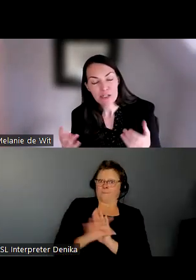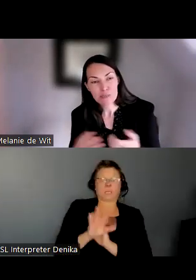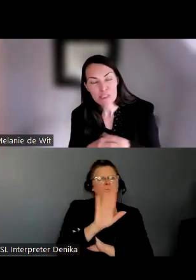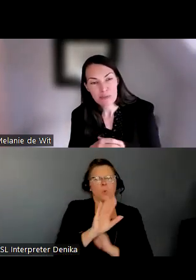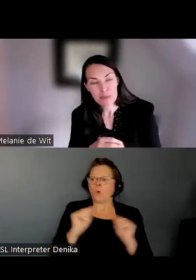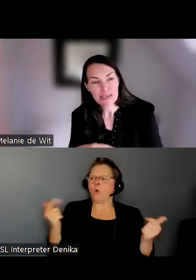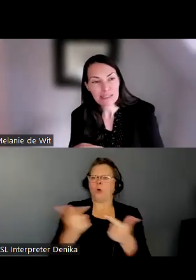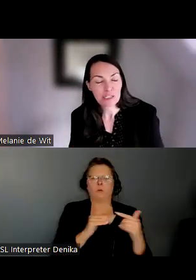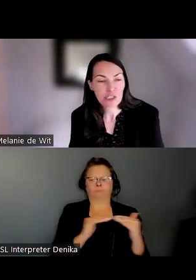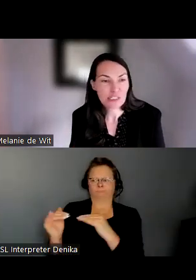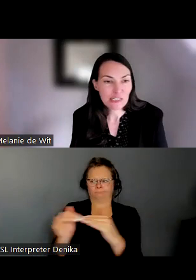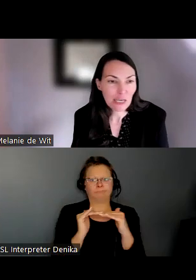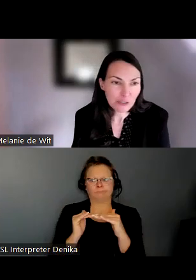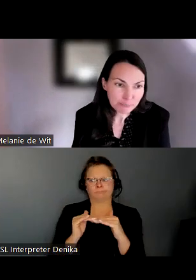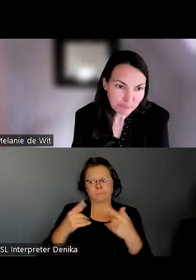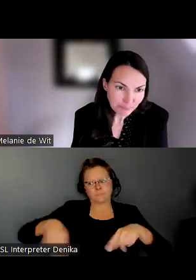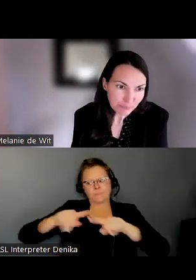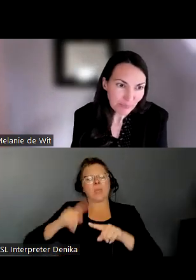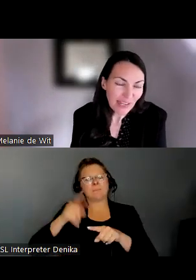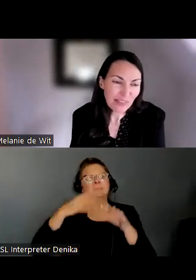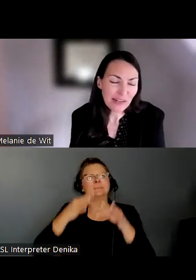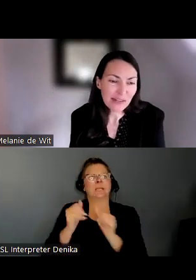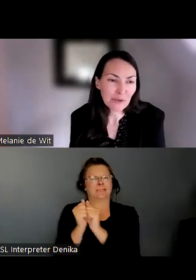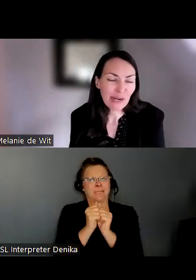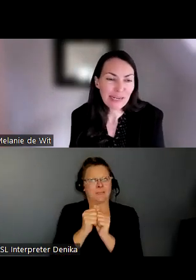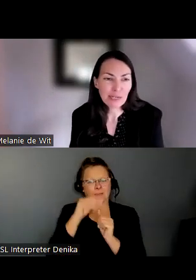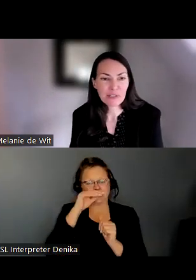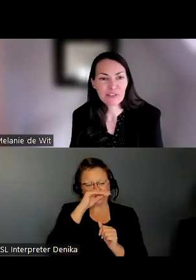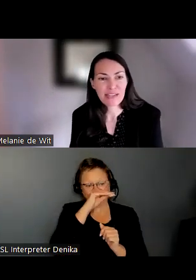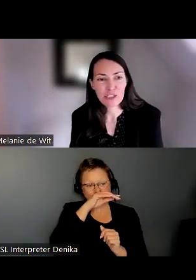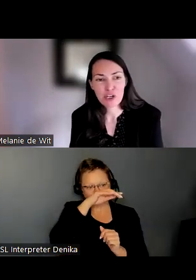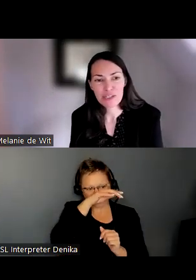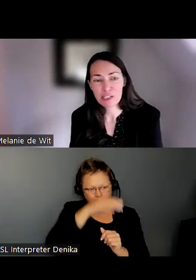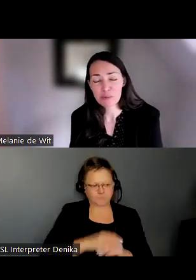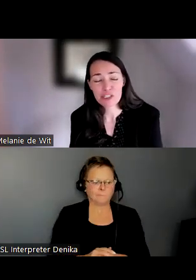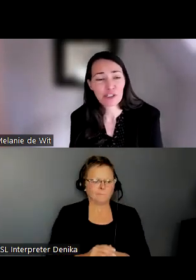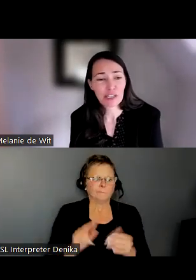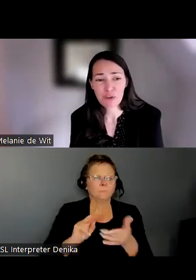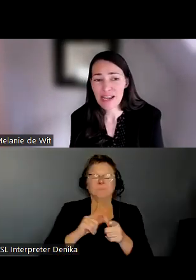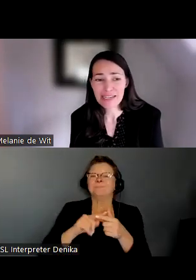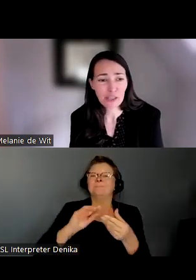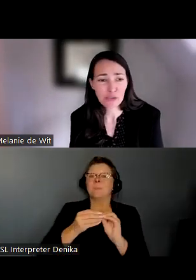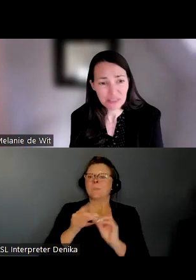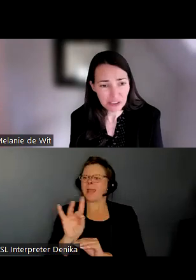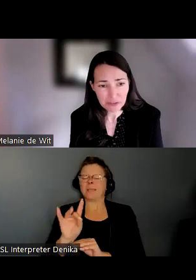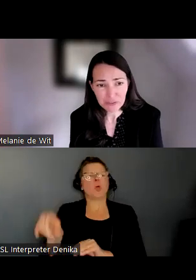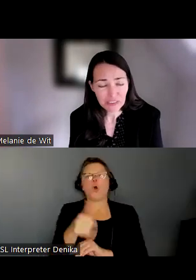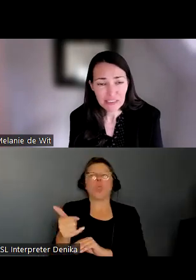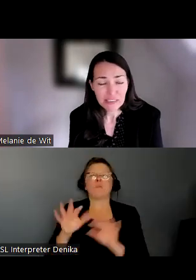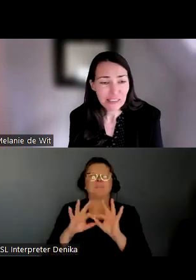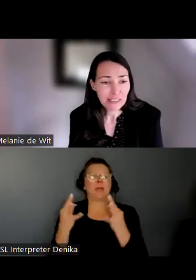ranking and are supposed to be making decisions together. And then number 8, a bit of a catch-all here. We're just looking for any other